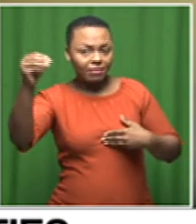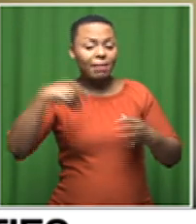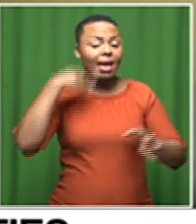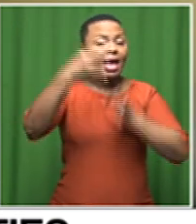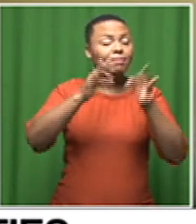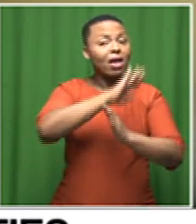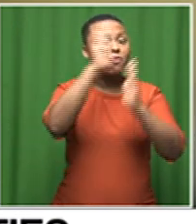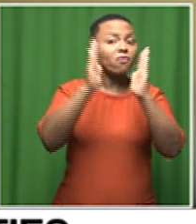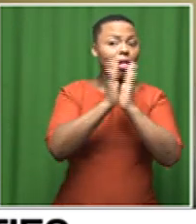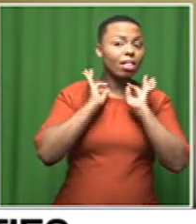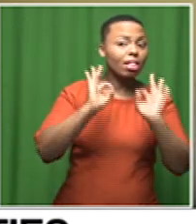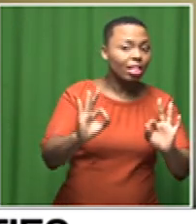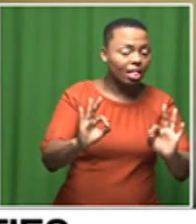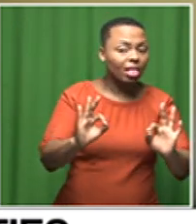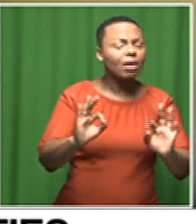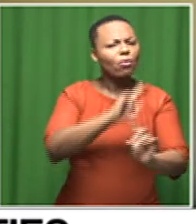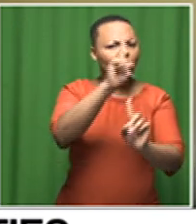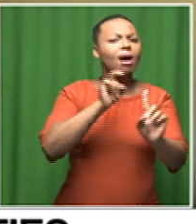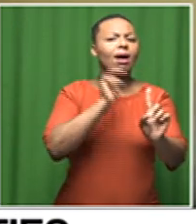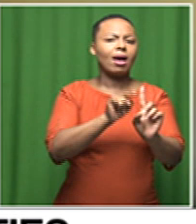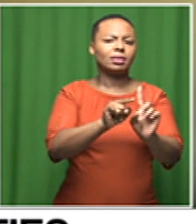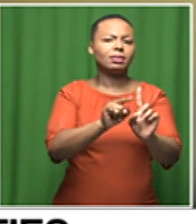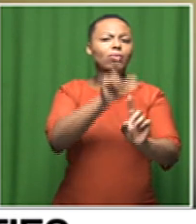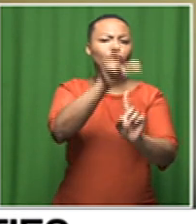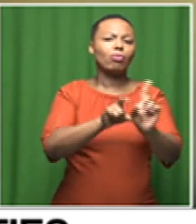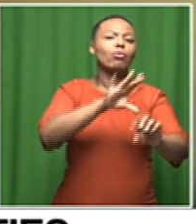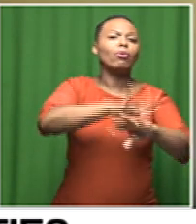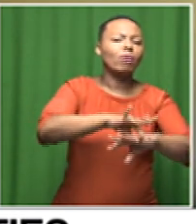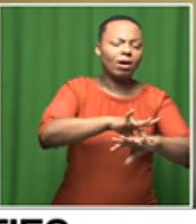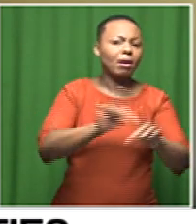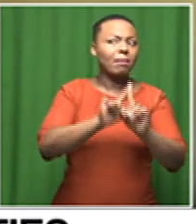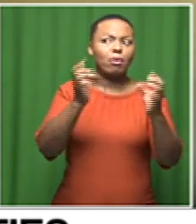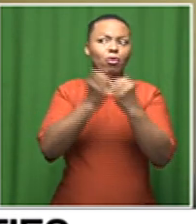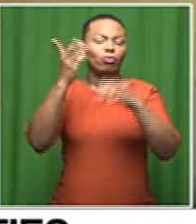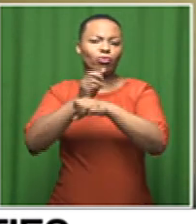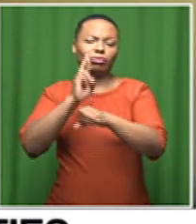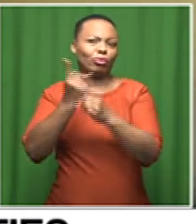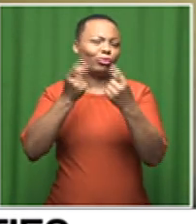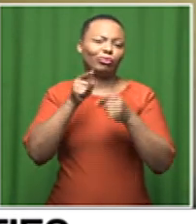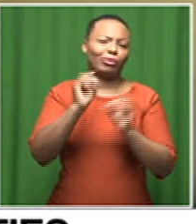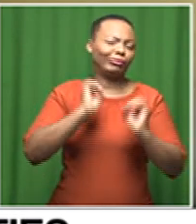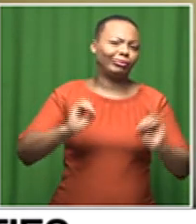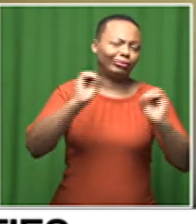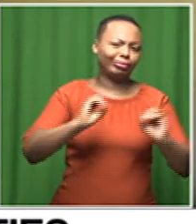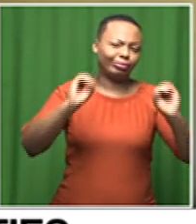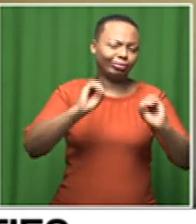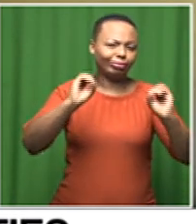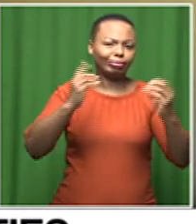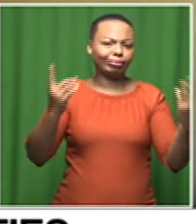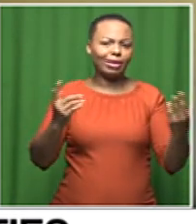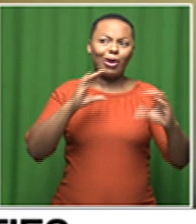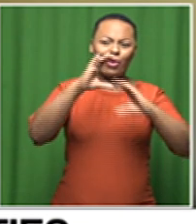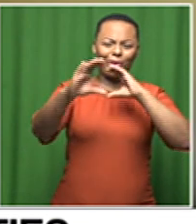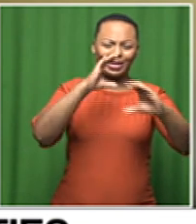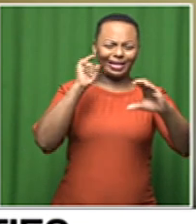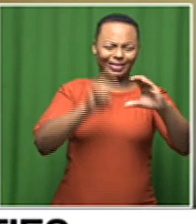everything that you have come in for? We also don't, there's a lot of data now talking about the way we communicate,